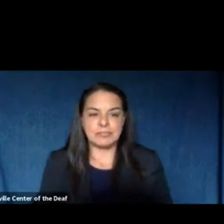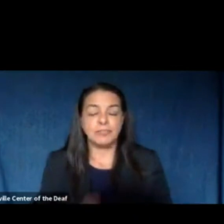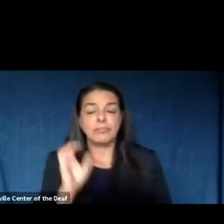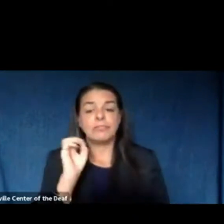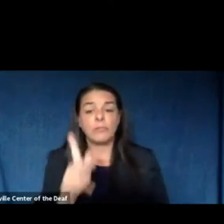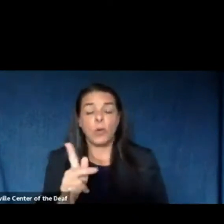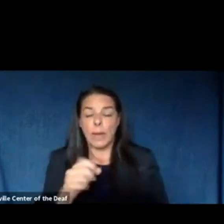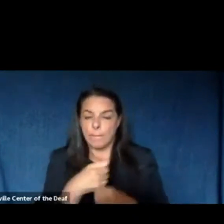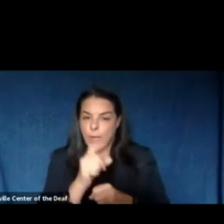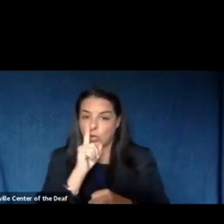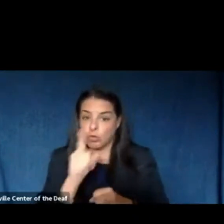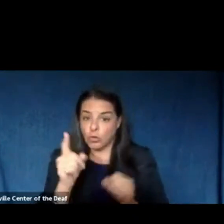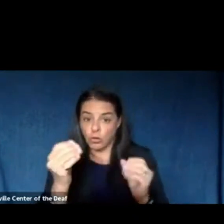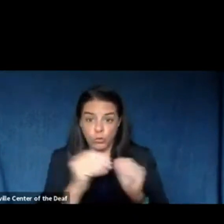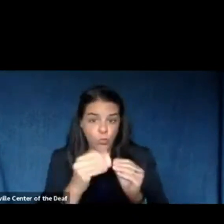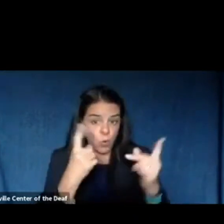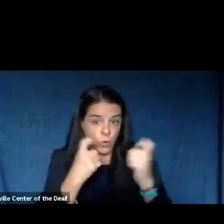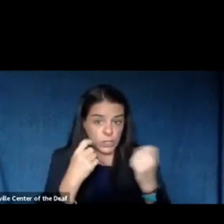questions?